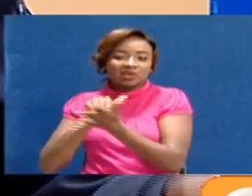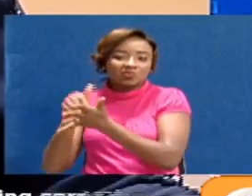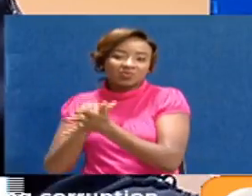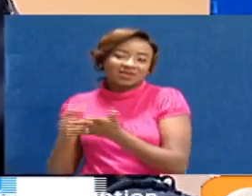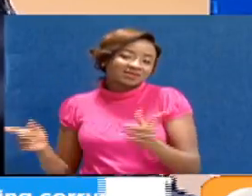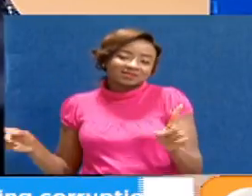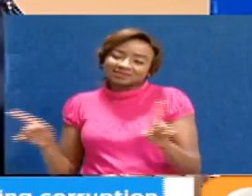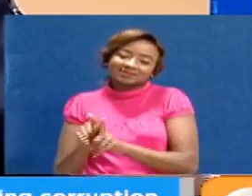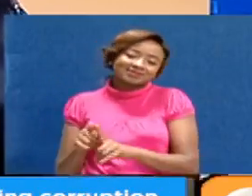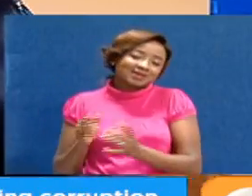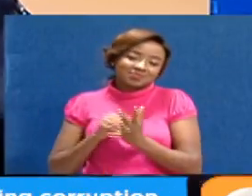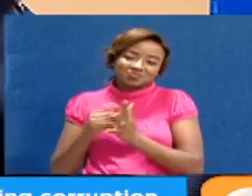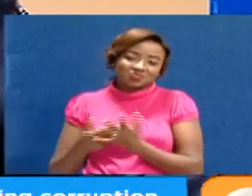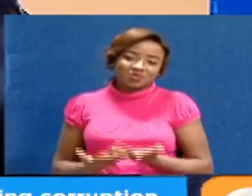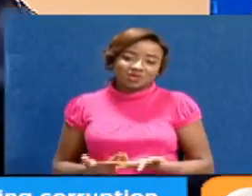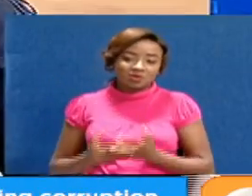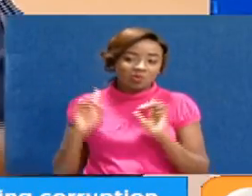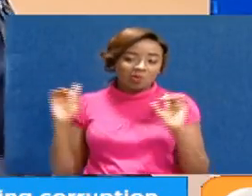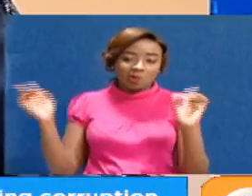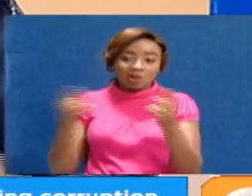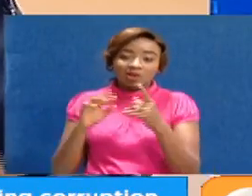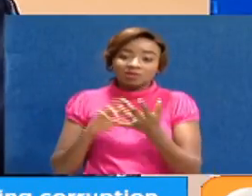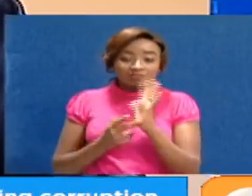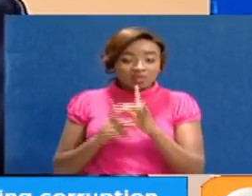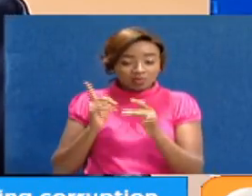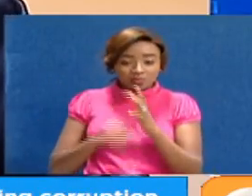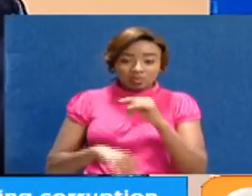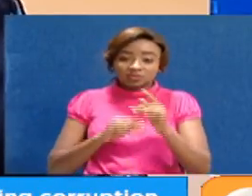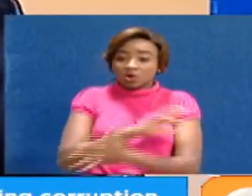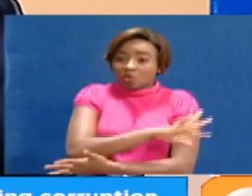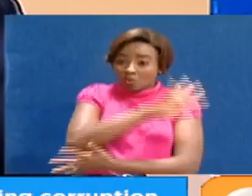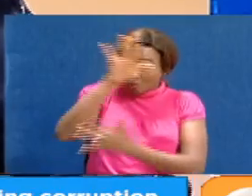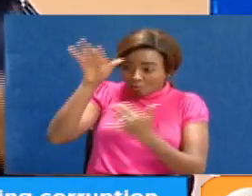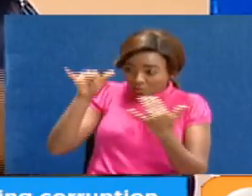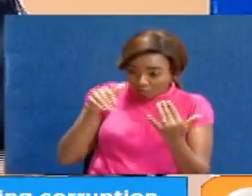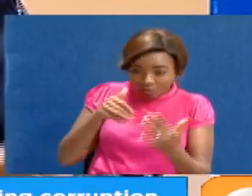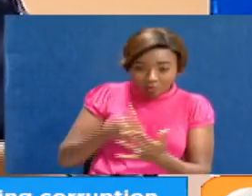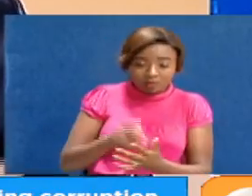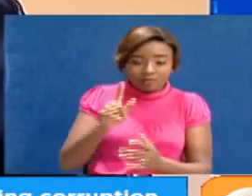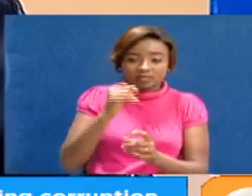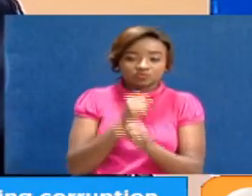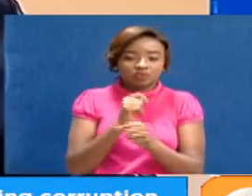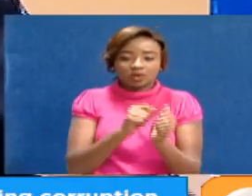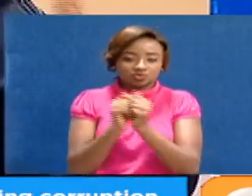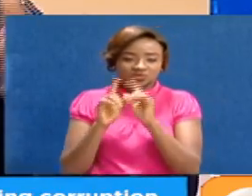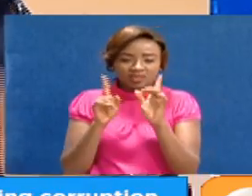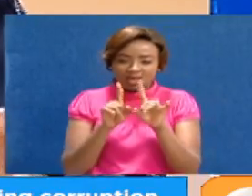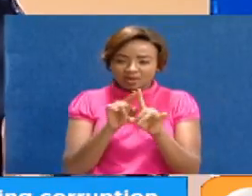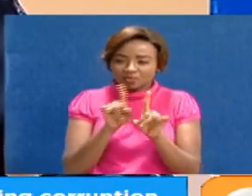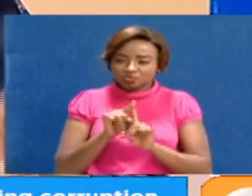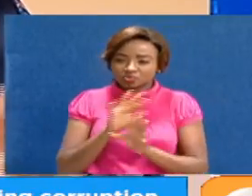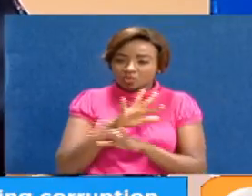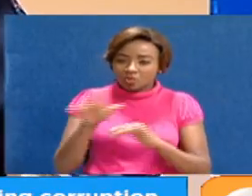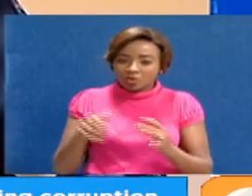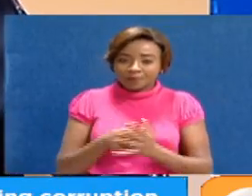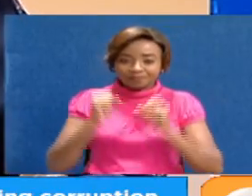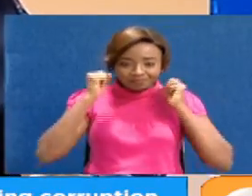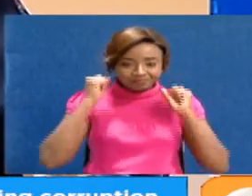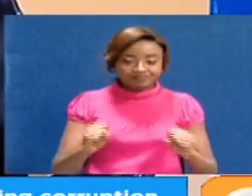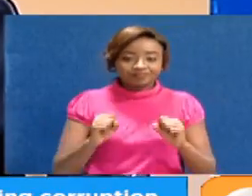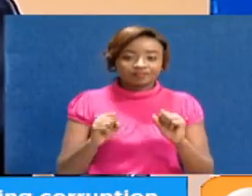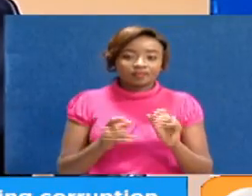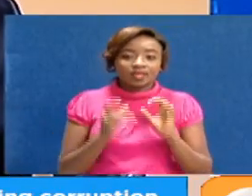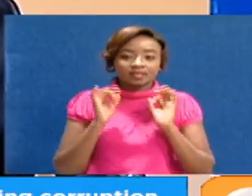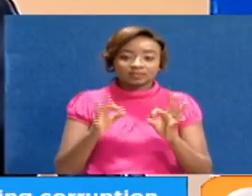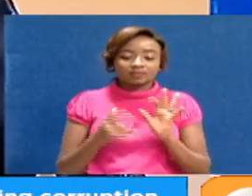is still as its weakest. So we need to bring all those team prayers together and strengthen them. Like we said, if a case